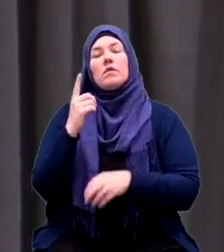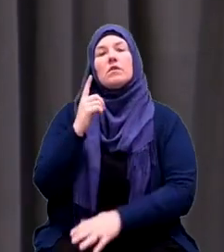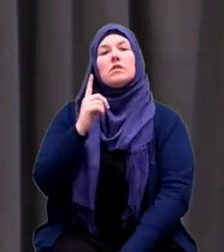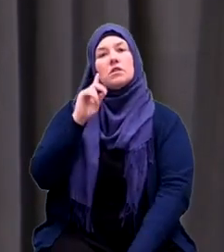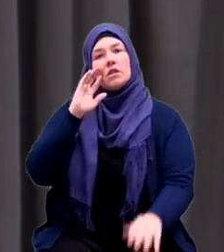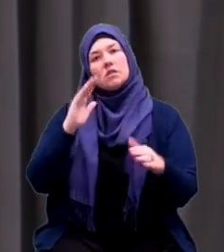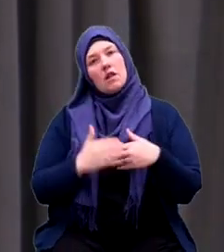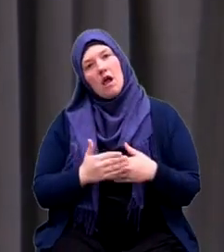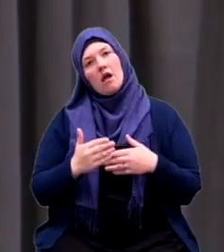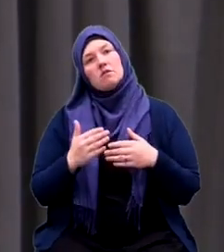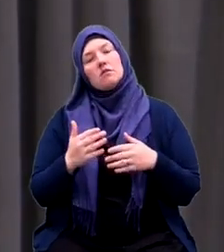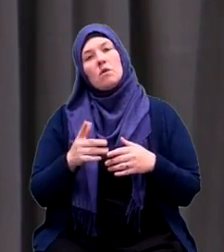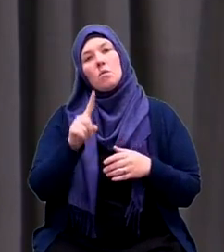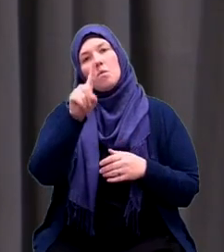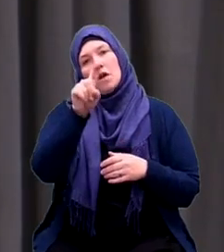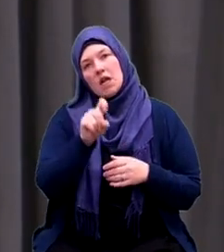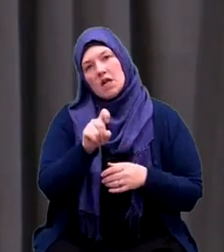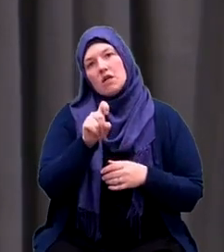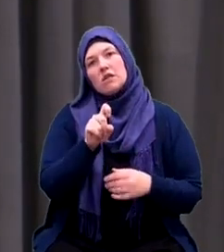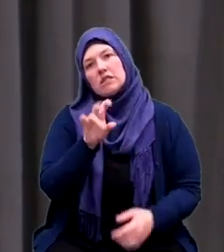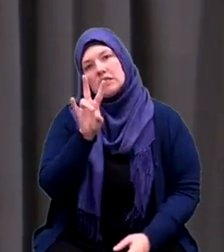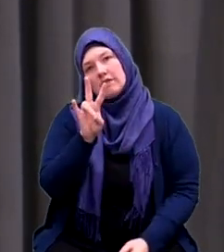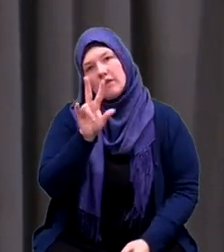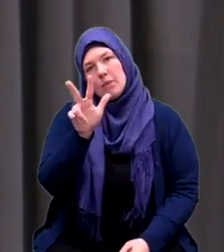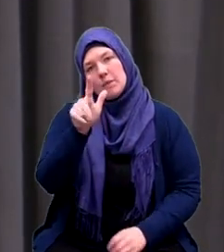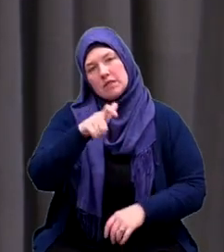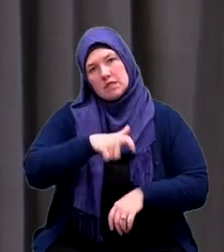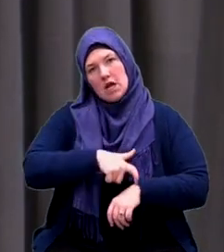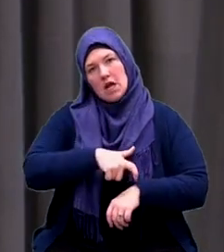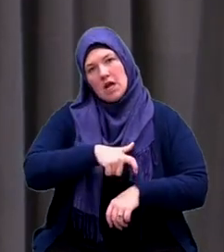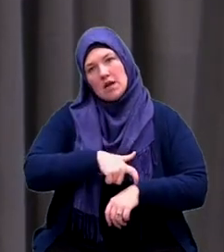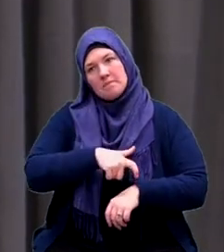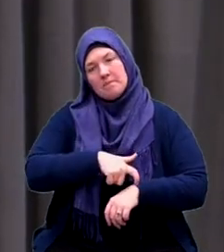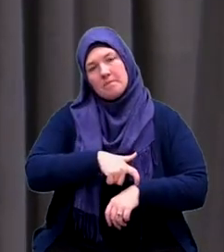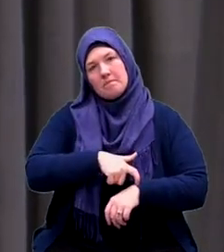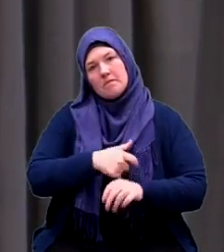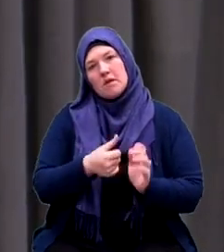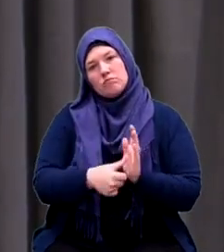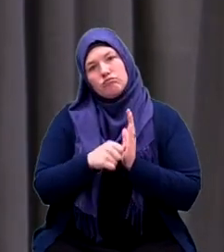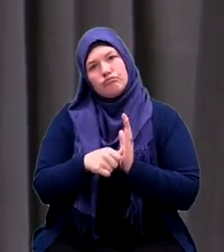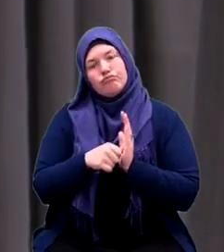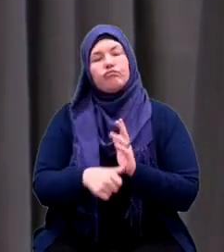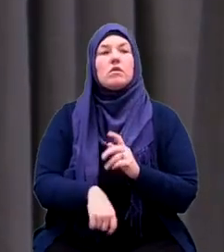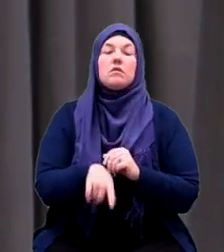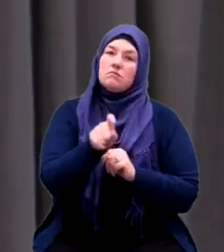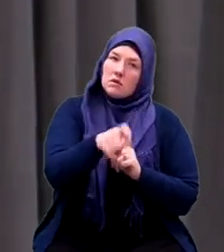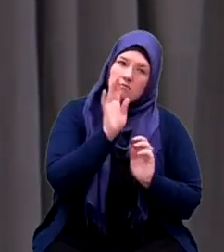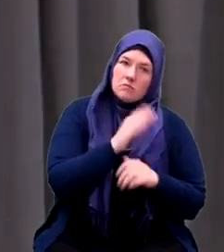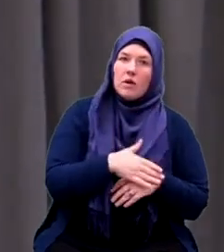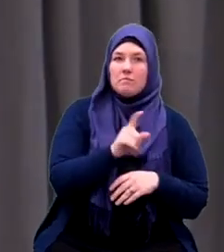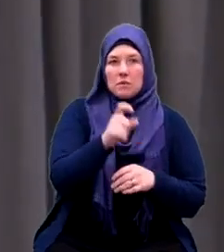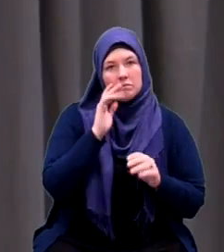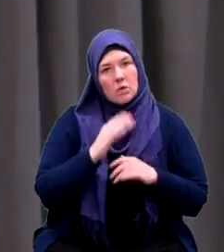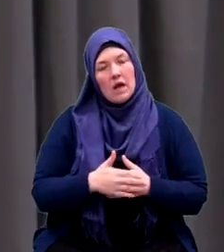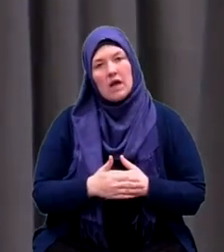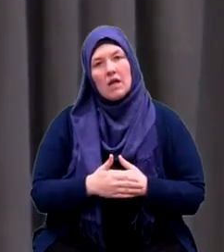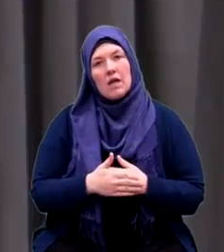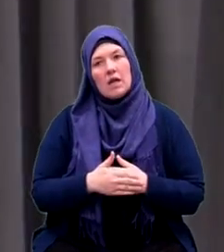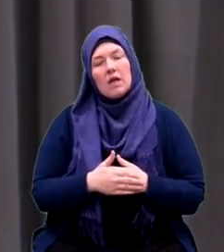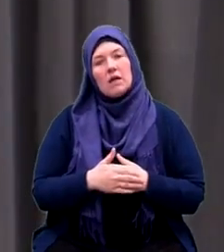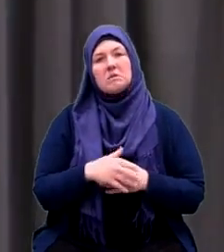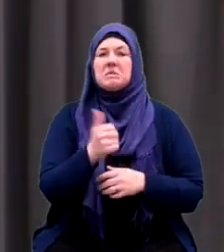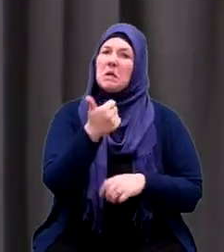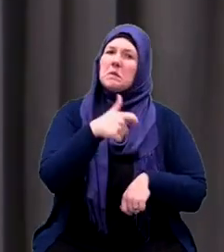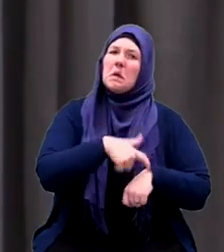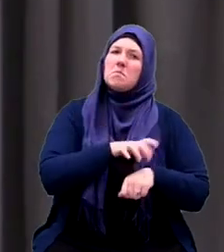Salah 173 times. 10 times would have been enough. 20 times would have been enough. But Allah